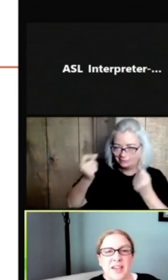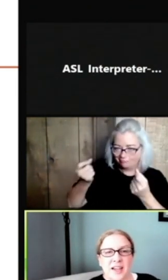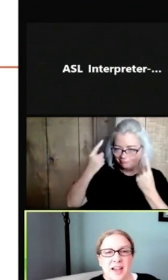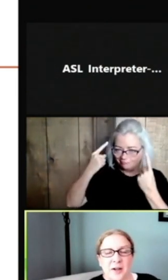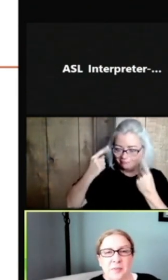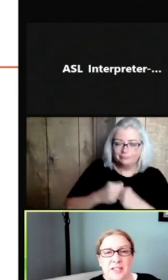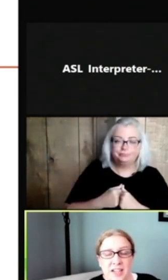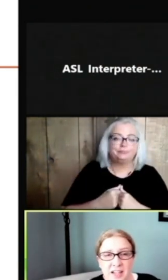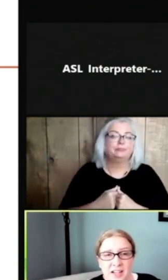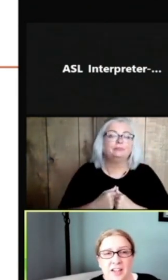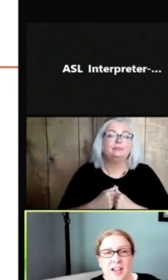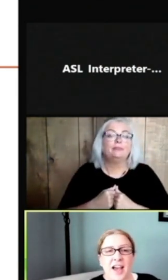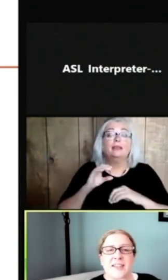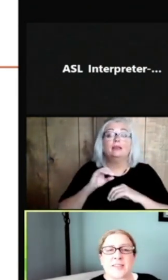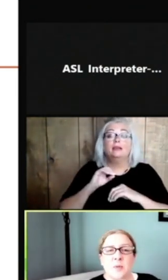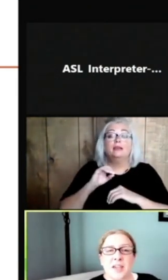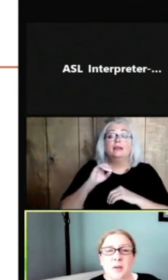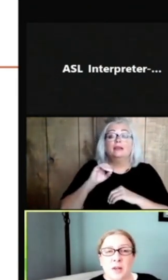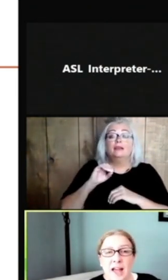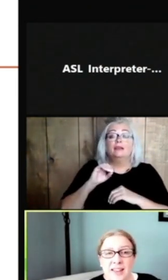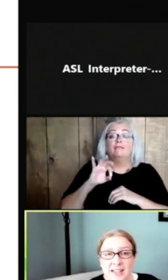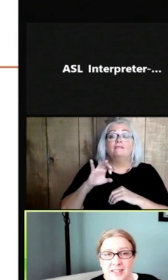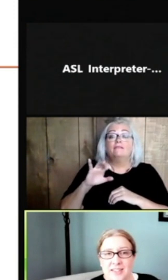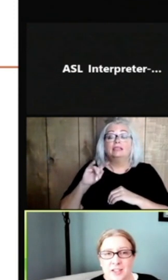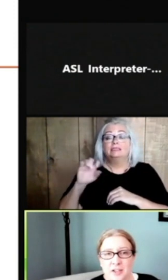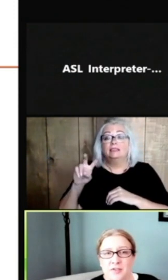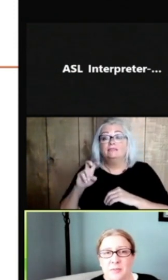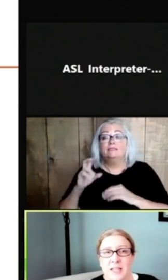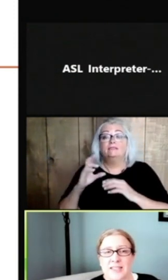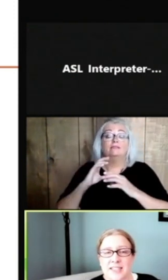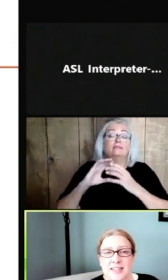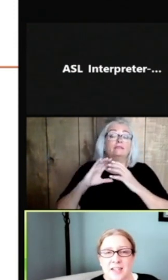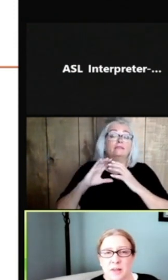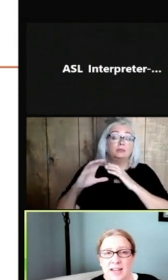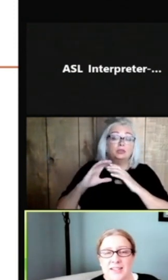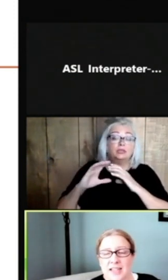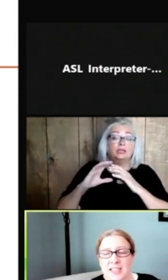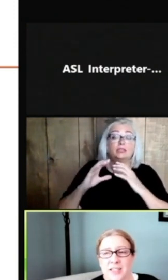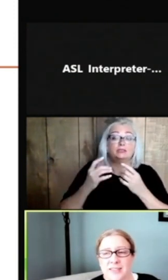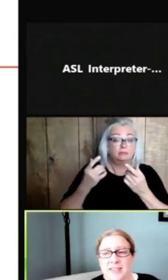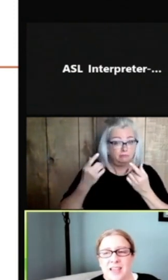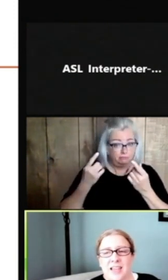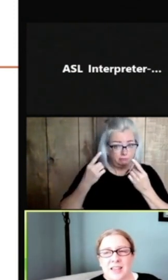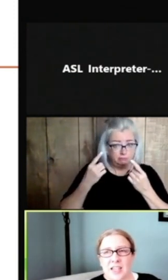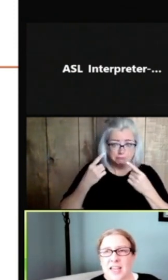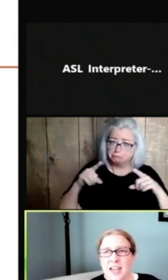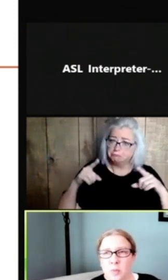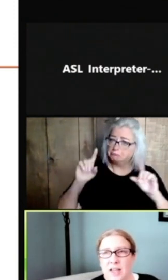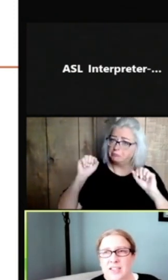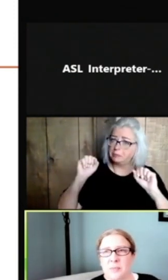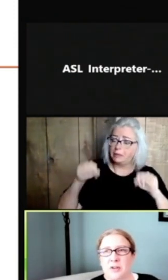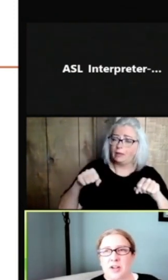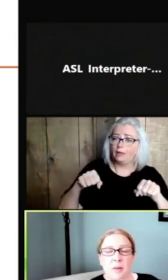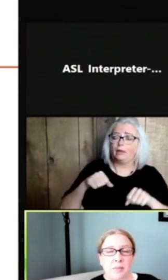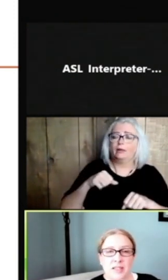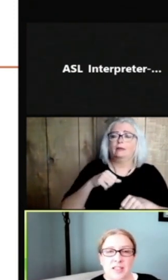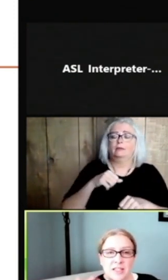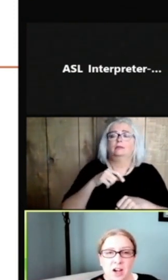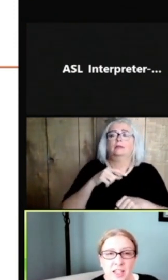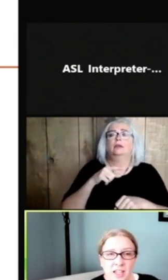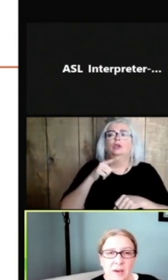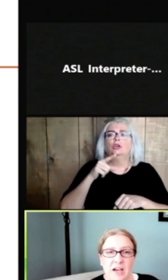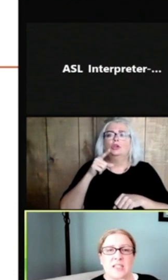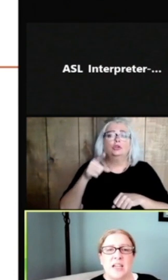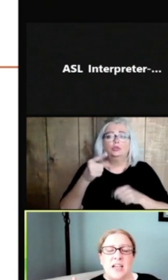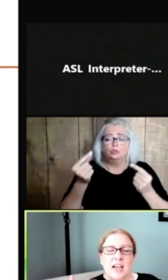can be done as we apply lessons learned from these listen and planning sessions, that you take what community members